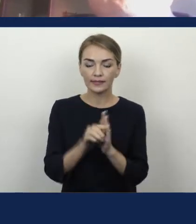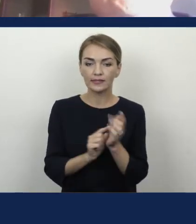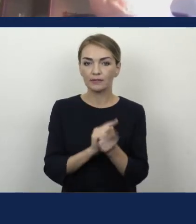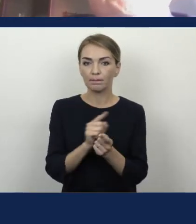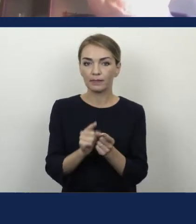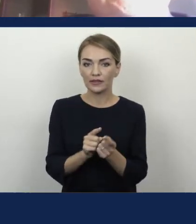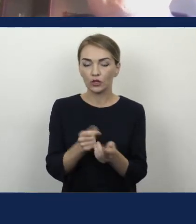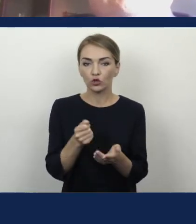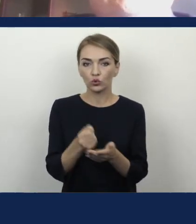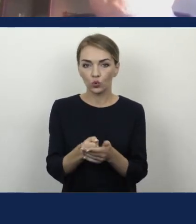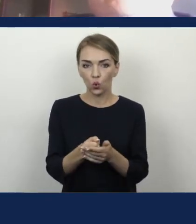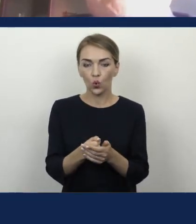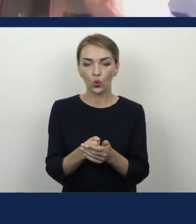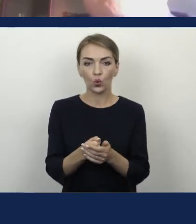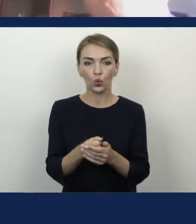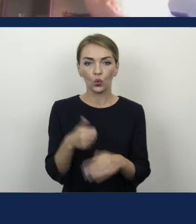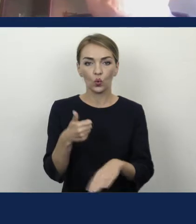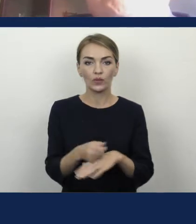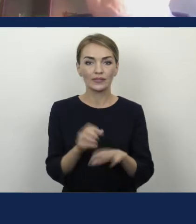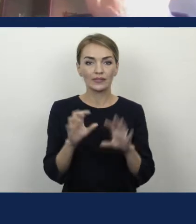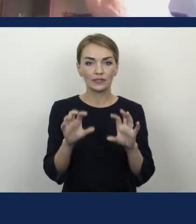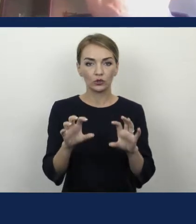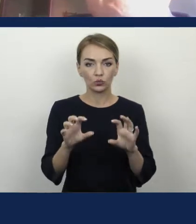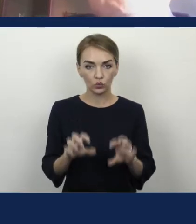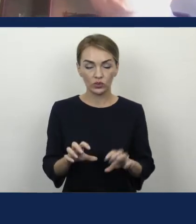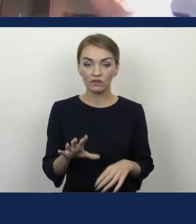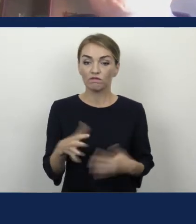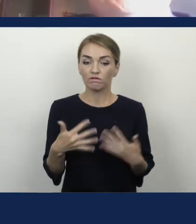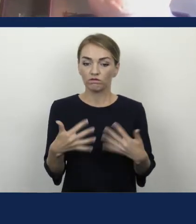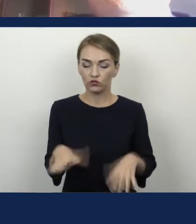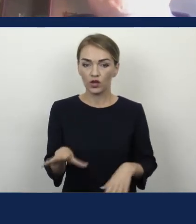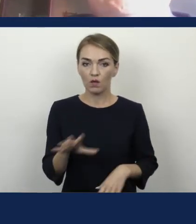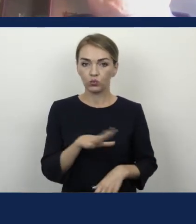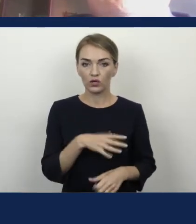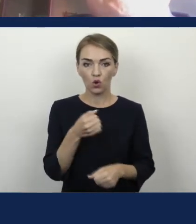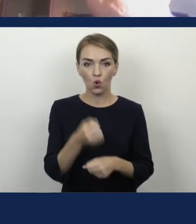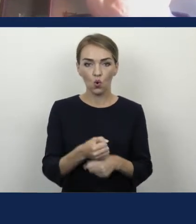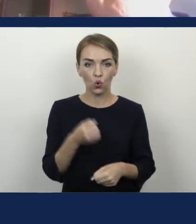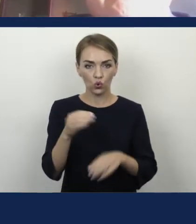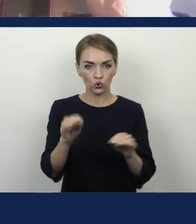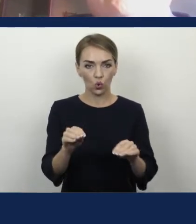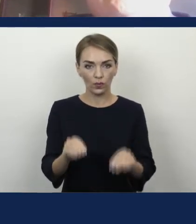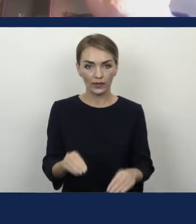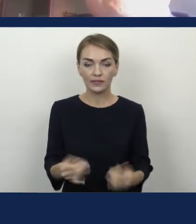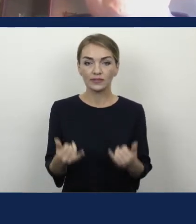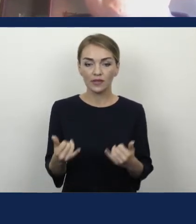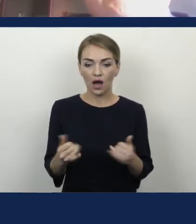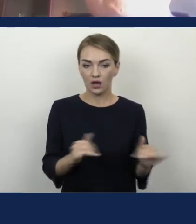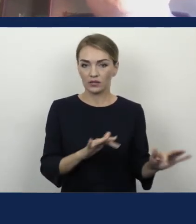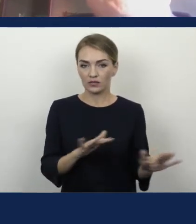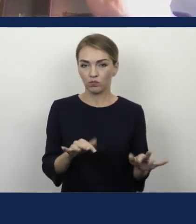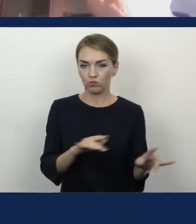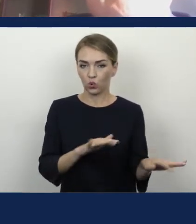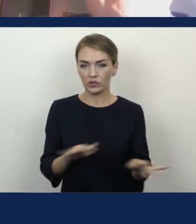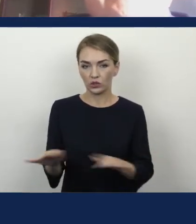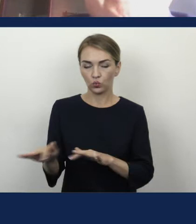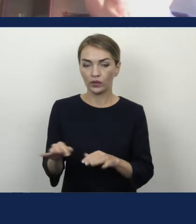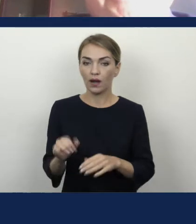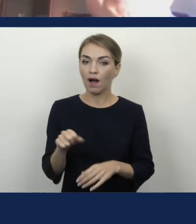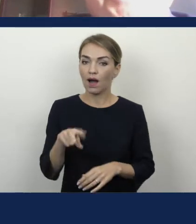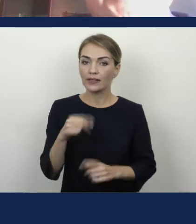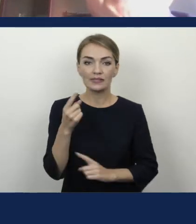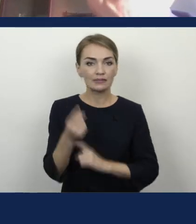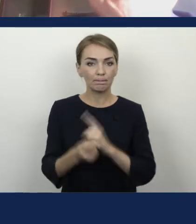legislative procedure, the Lithuanian Constitution has not yet been amended to implement